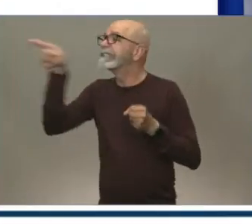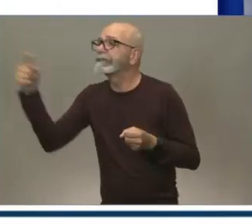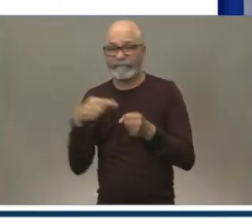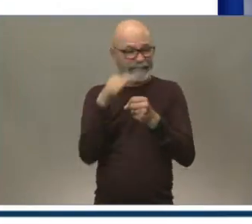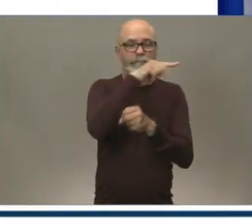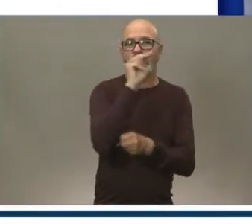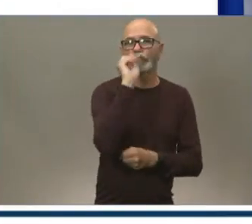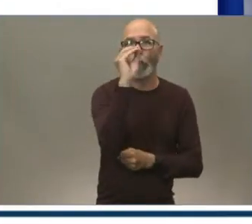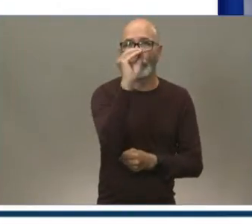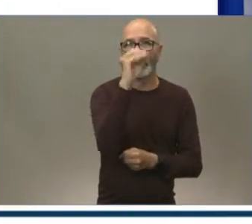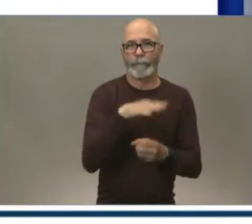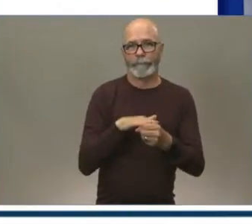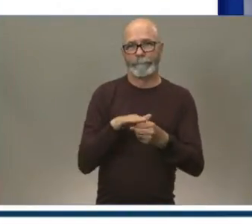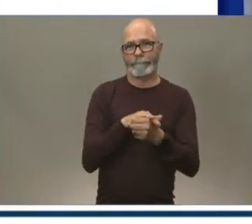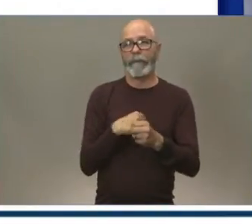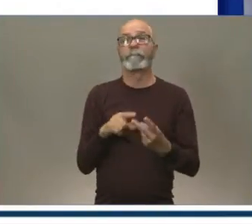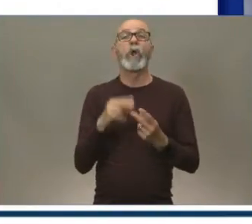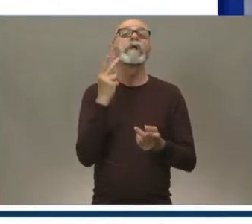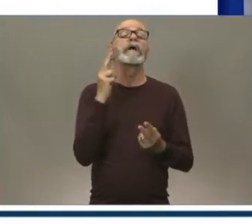care providers.